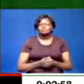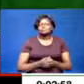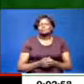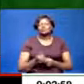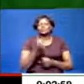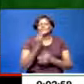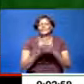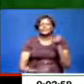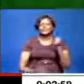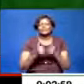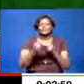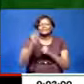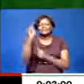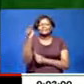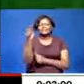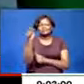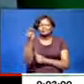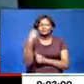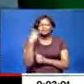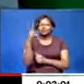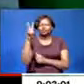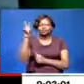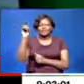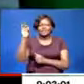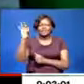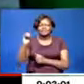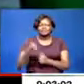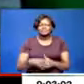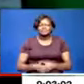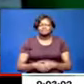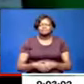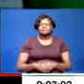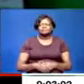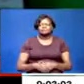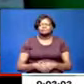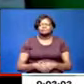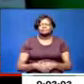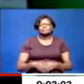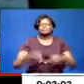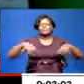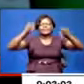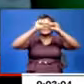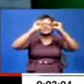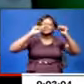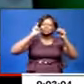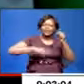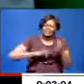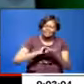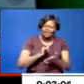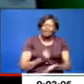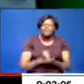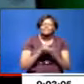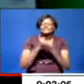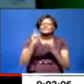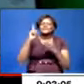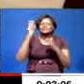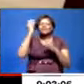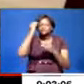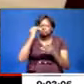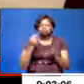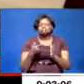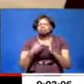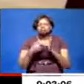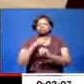which are a key plank of our Vision 2030. The mapping, the president said, has helped the Minister of Education in mapping out